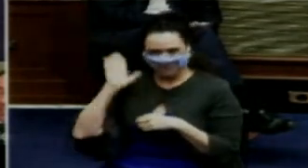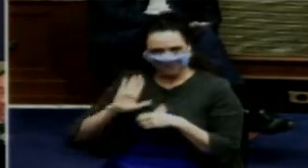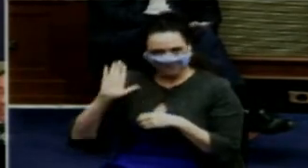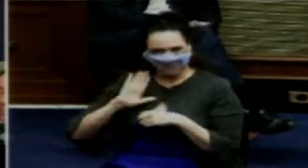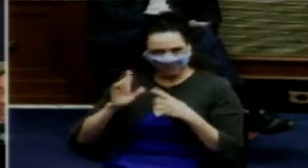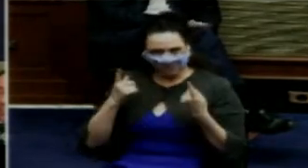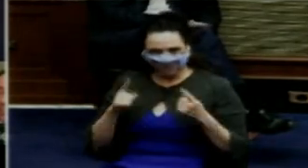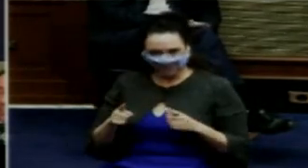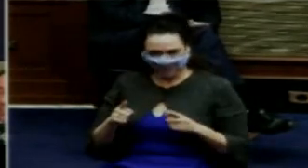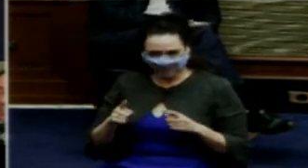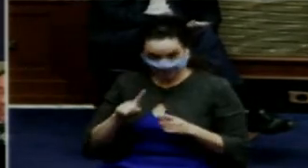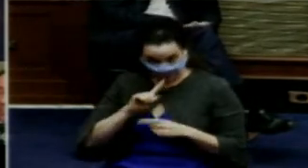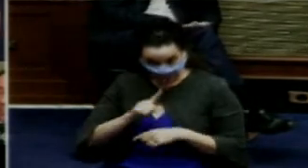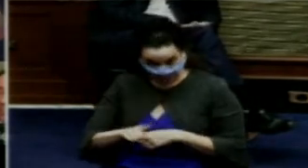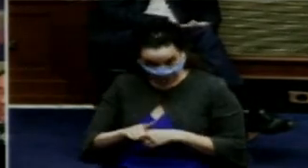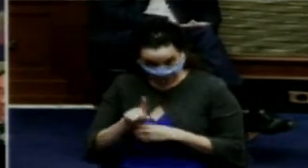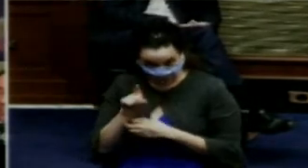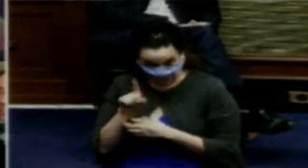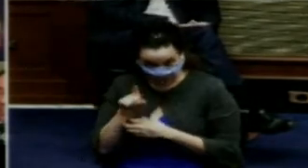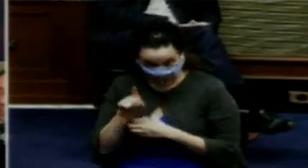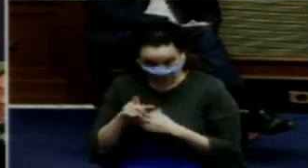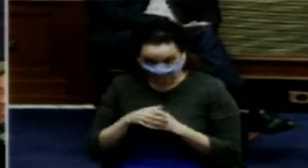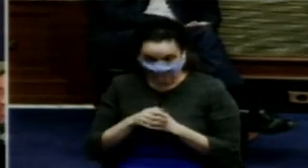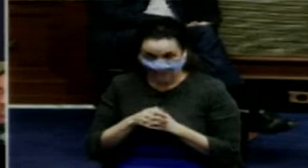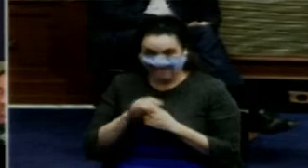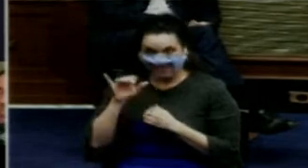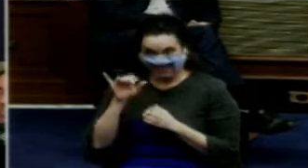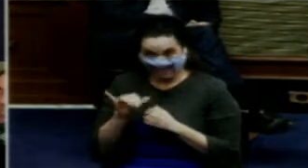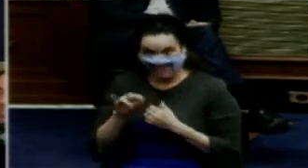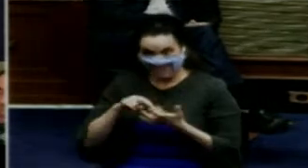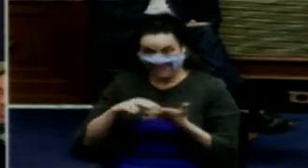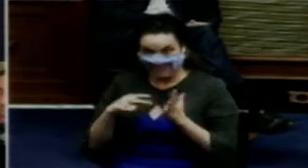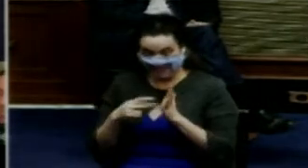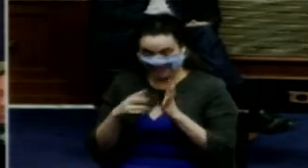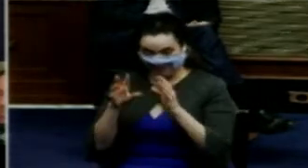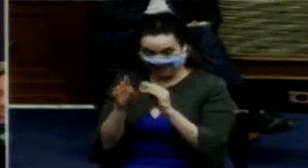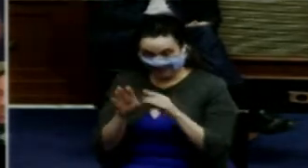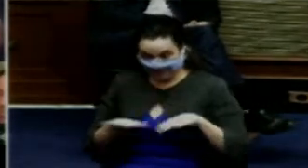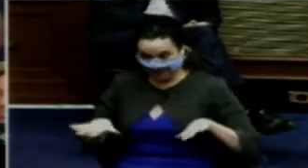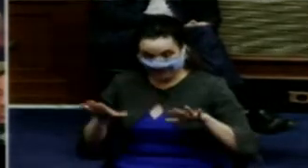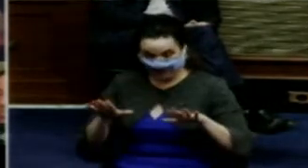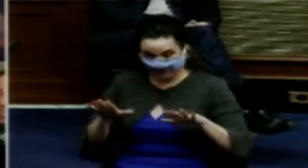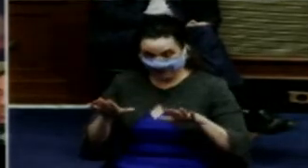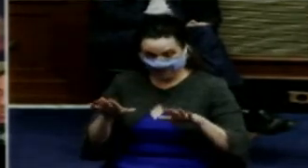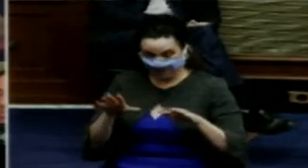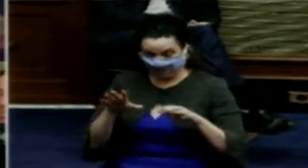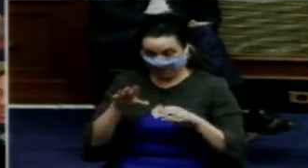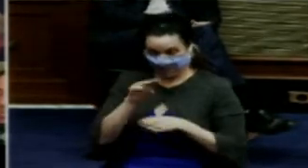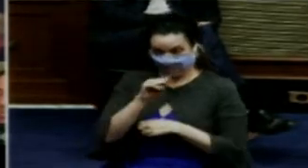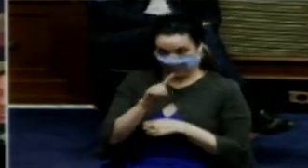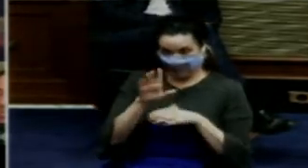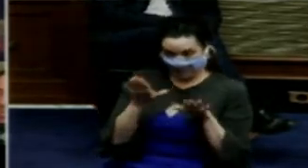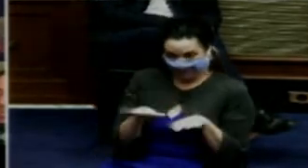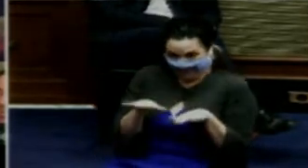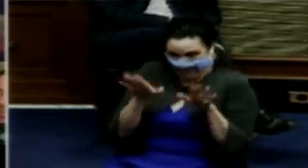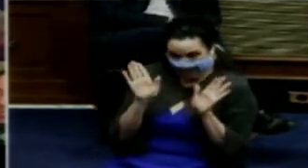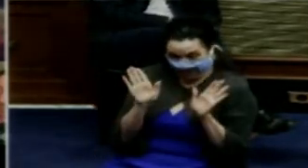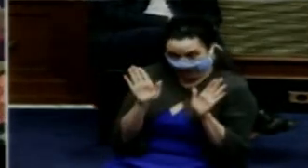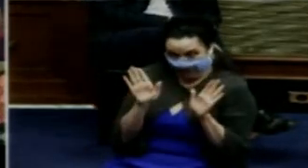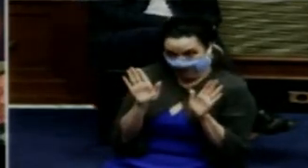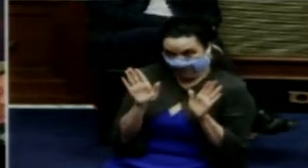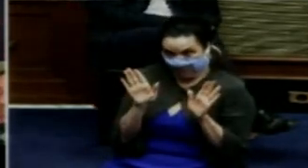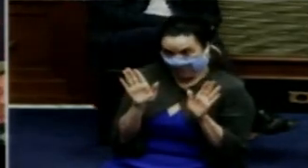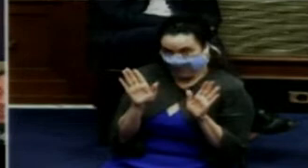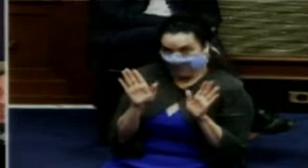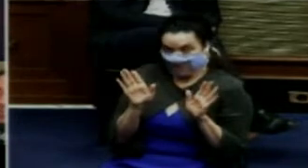support the argument that the land was ceded without any interest, reversionary